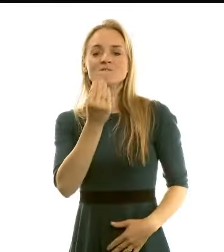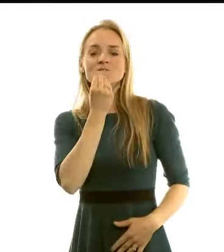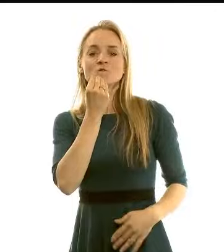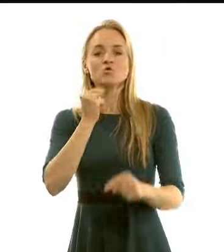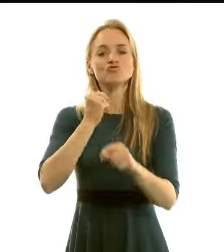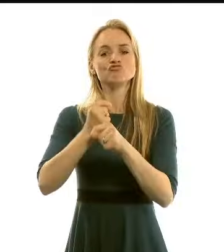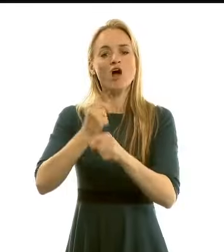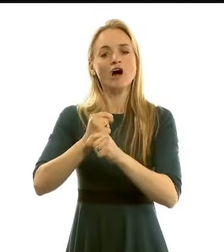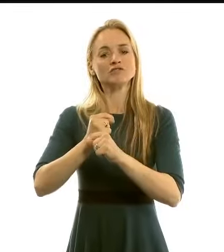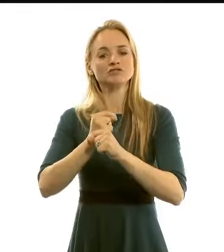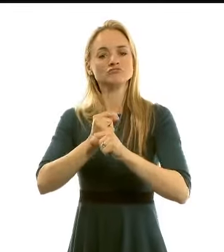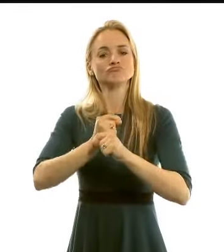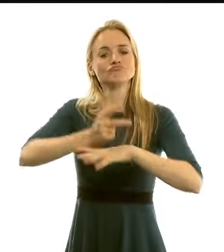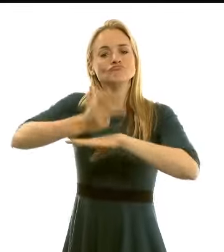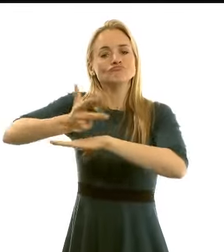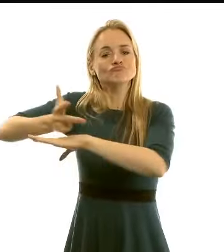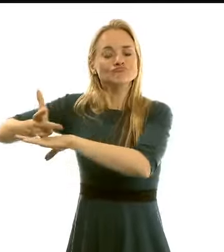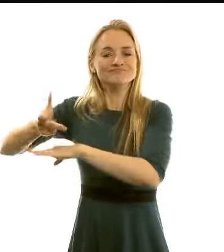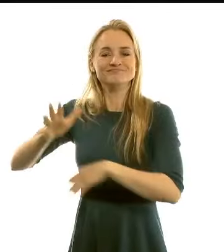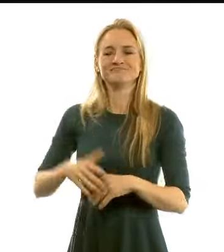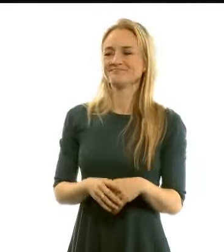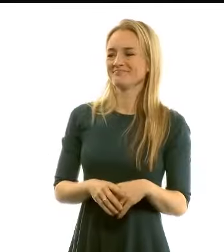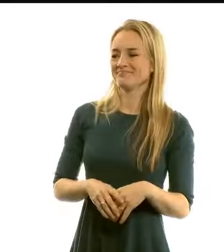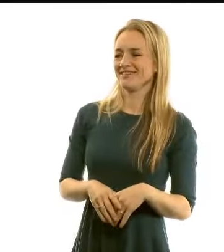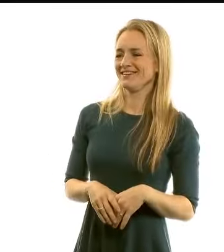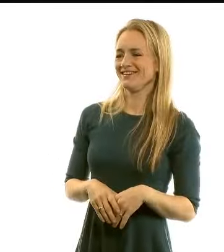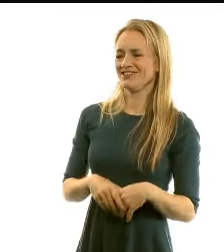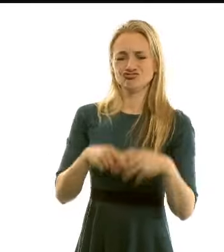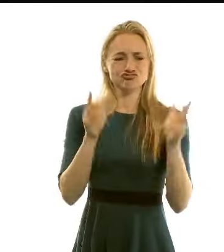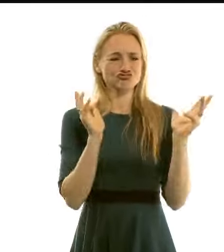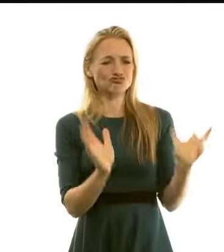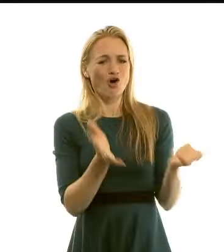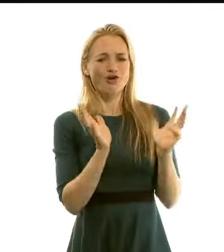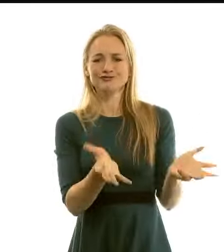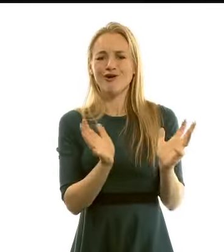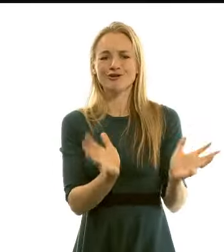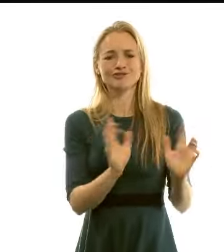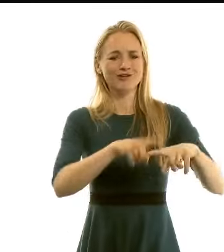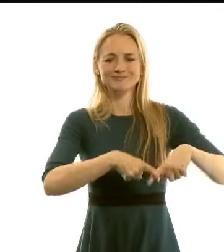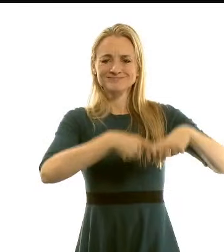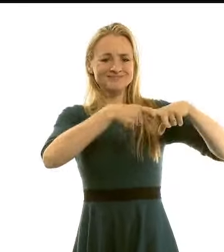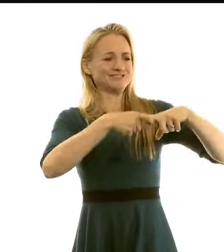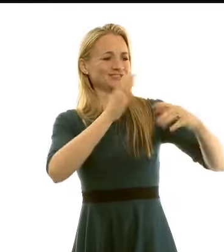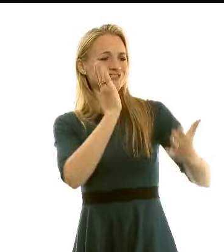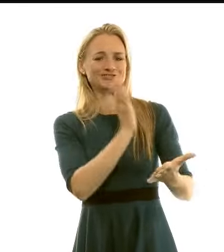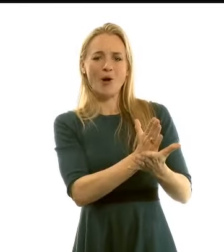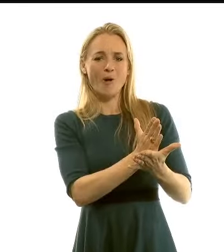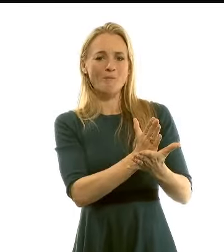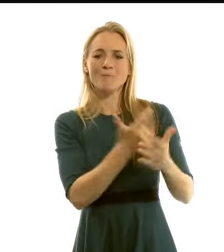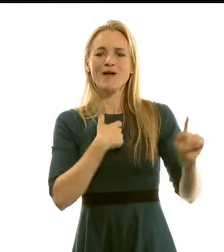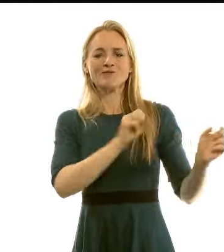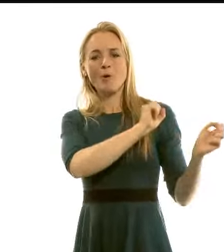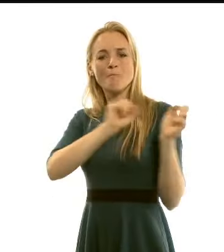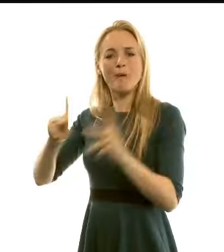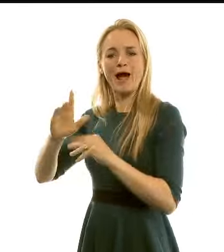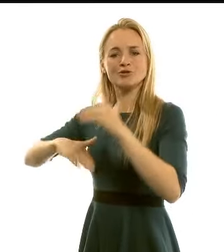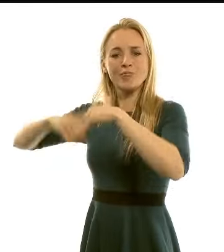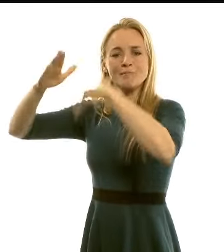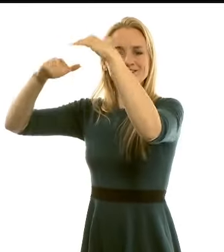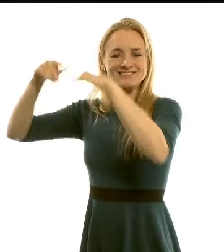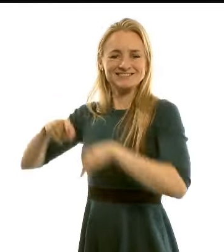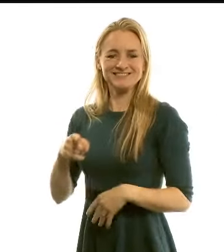Stop talking. Yes, okay. Sorry, we need to get back to the building. We have an end of show spectacular, and we cannot have that without a